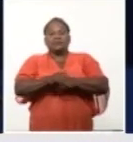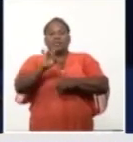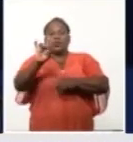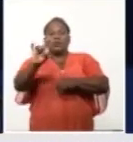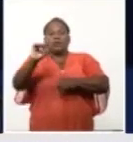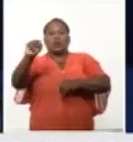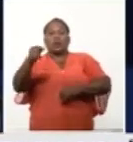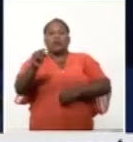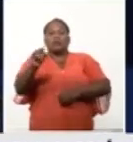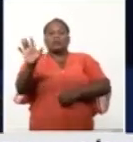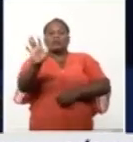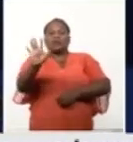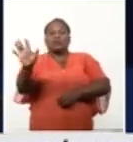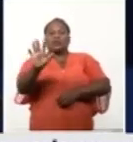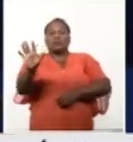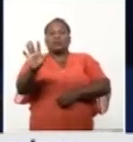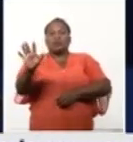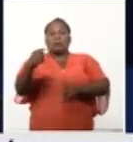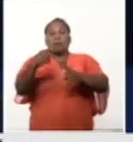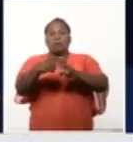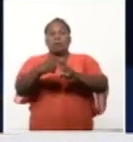This is the incidence rate,